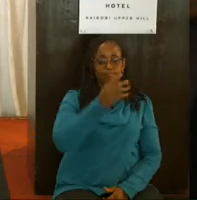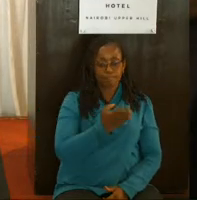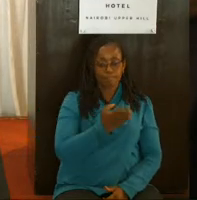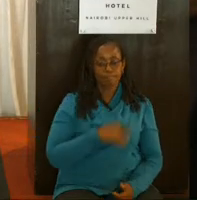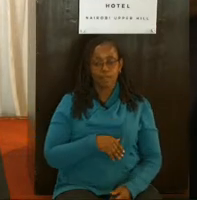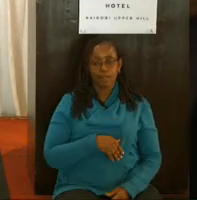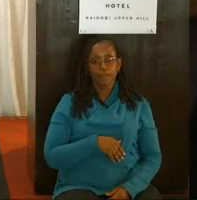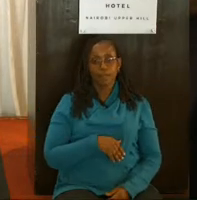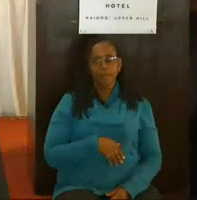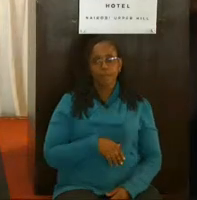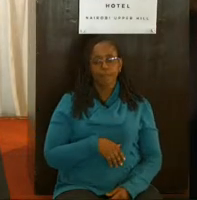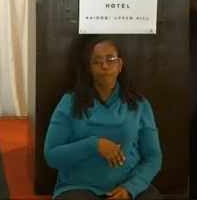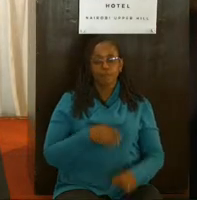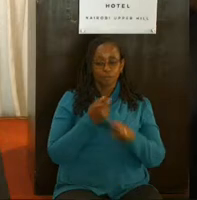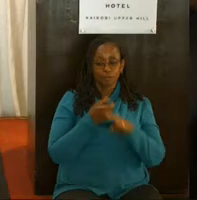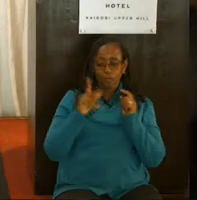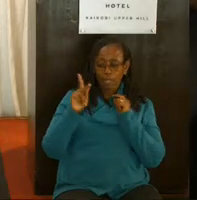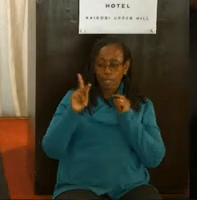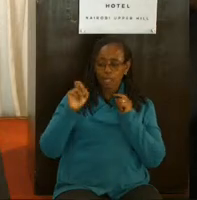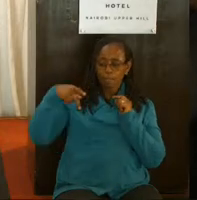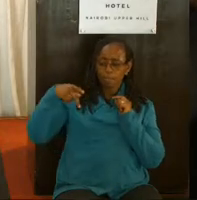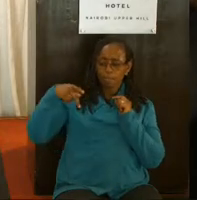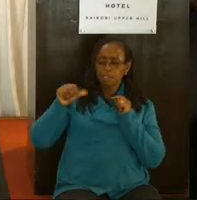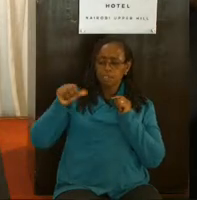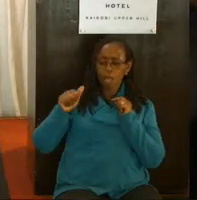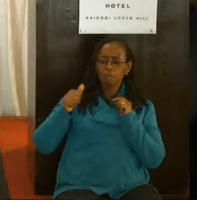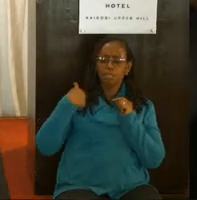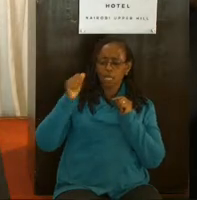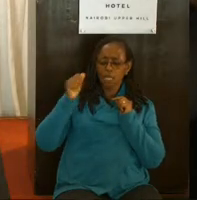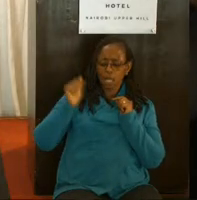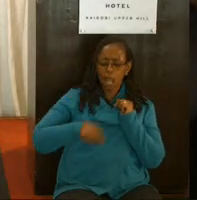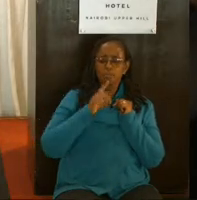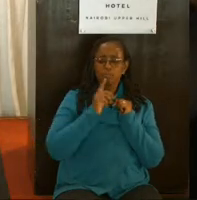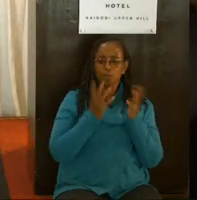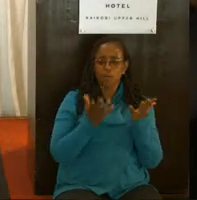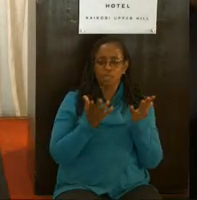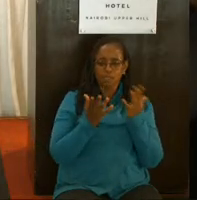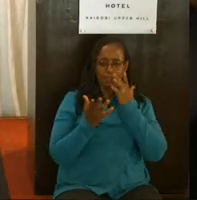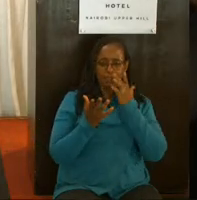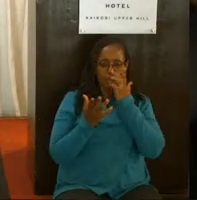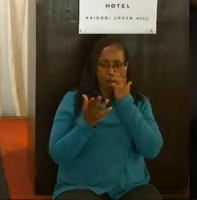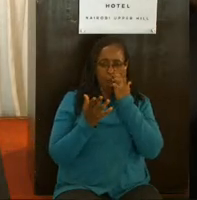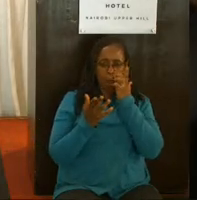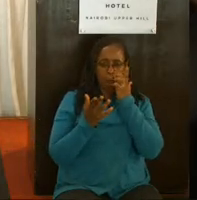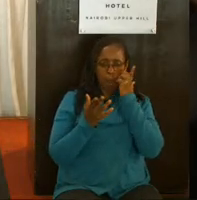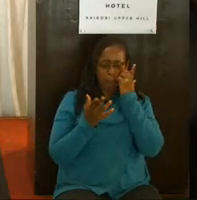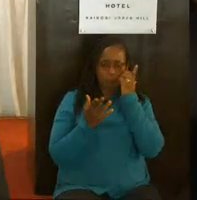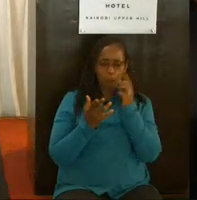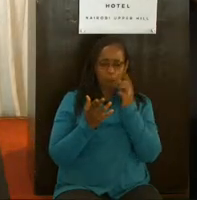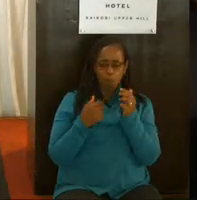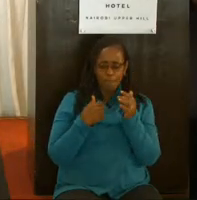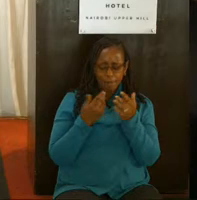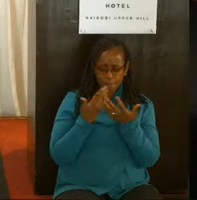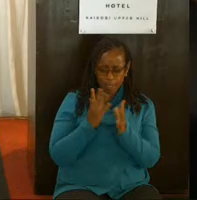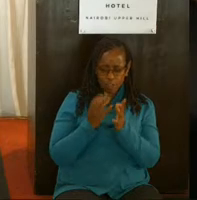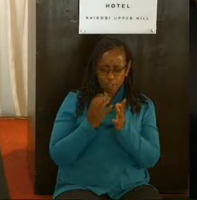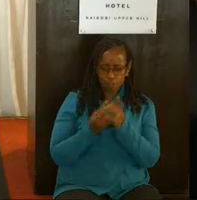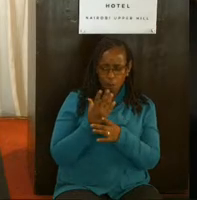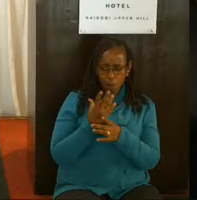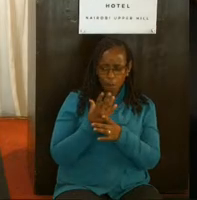a from kepsa is we've already formed a round table